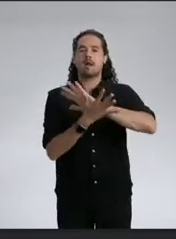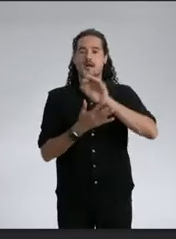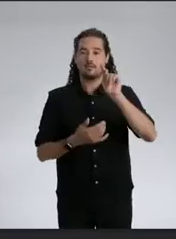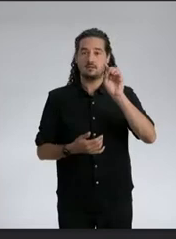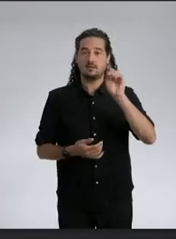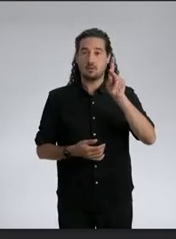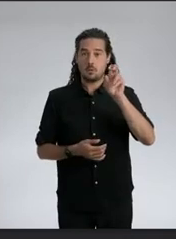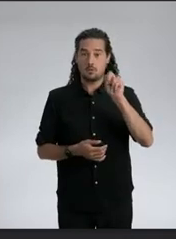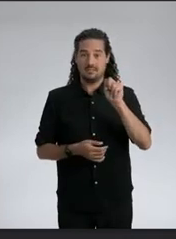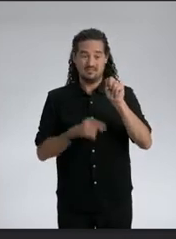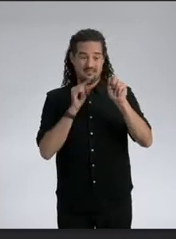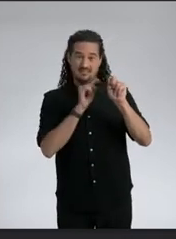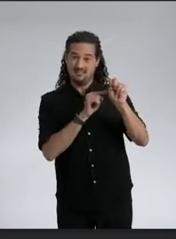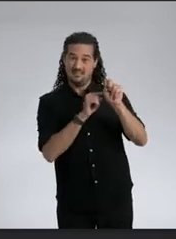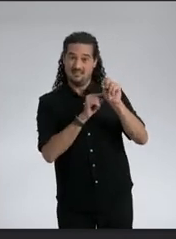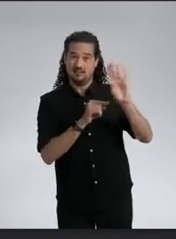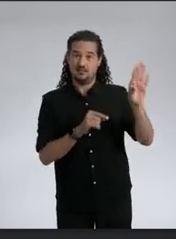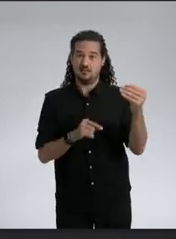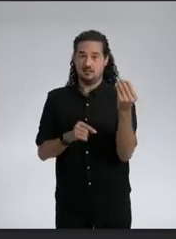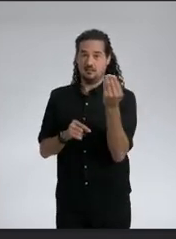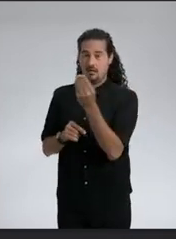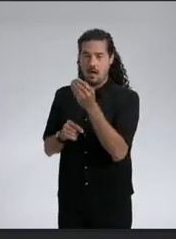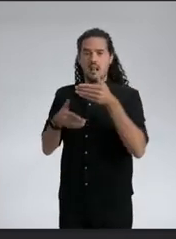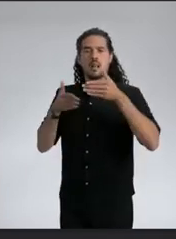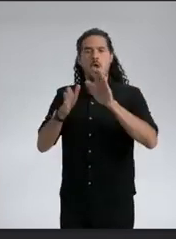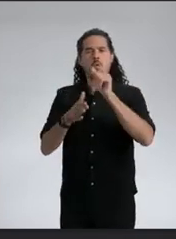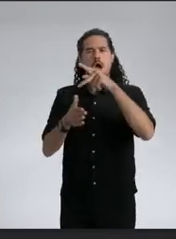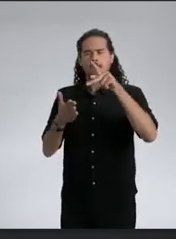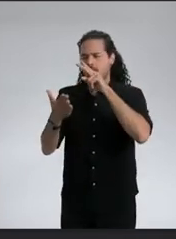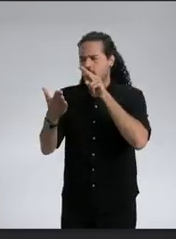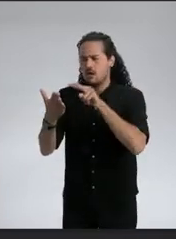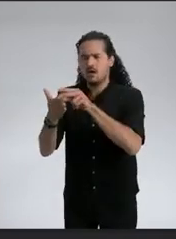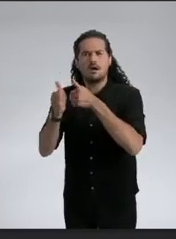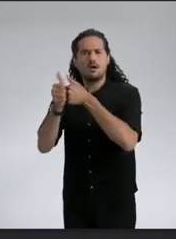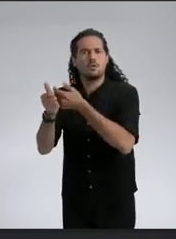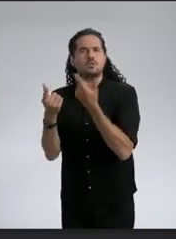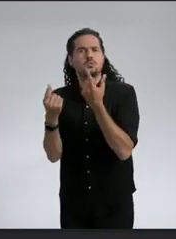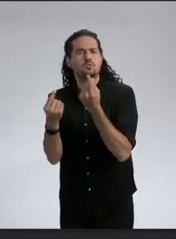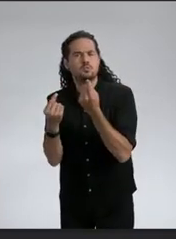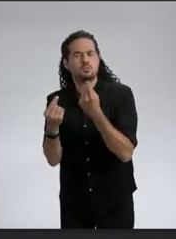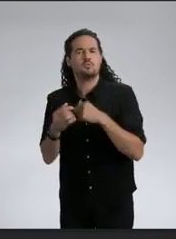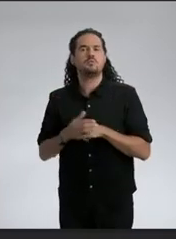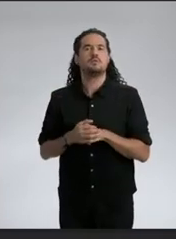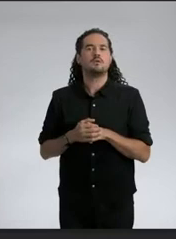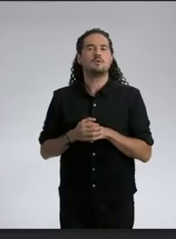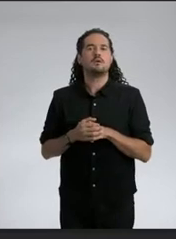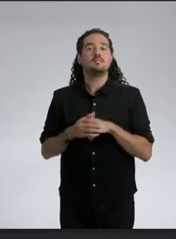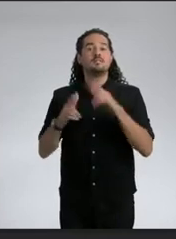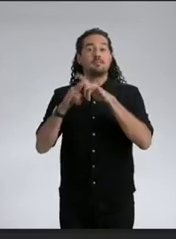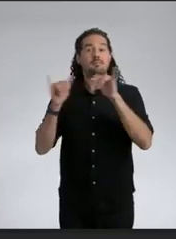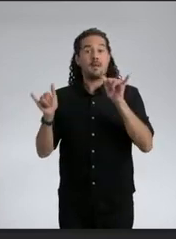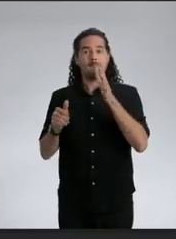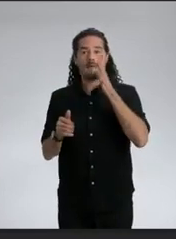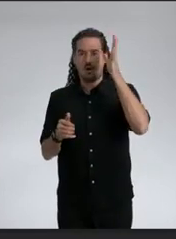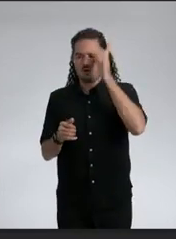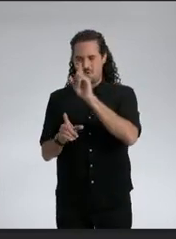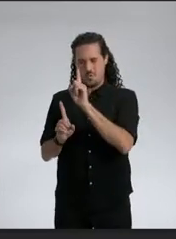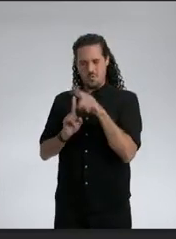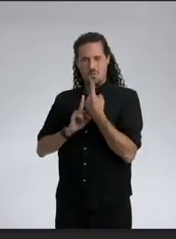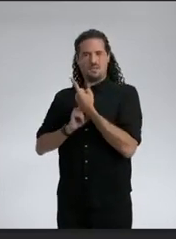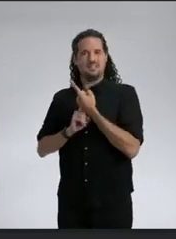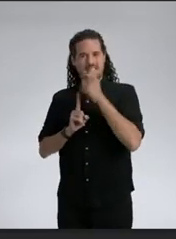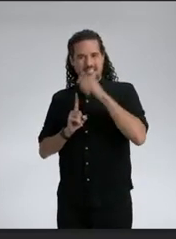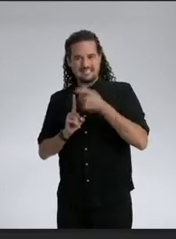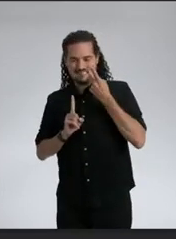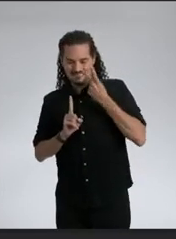allow your app to keep track of which apps and websites a parent wants to manage, all while ensuring that parents are the only people who can